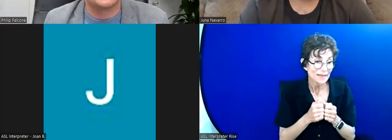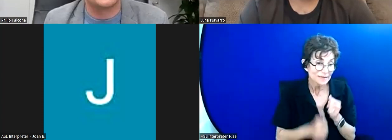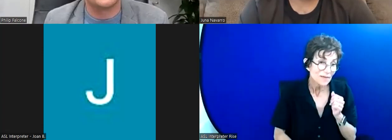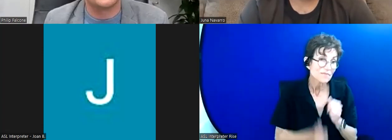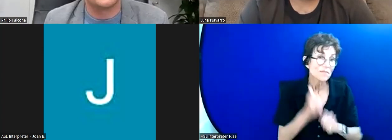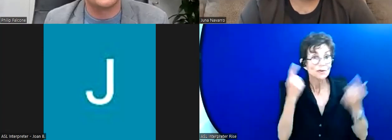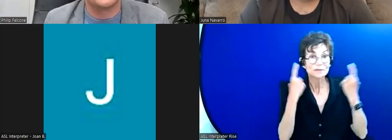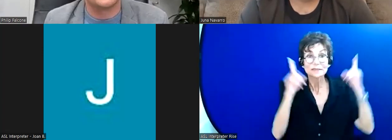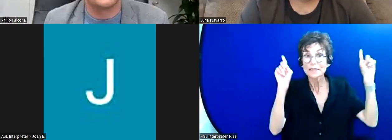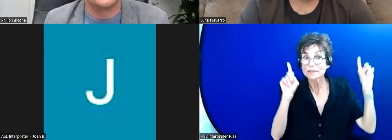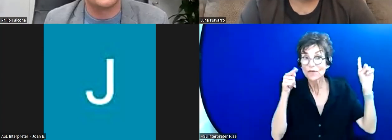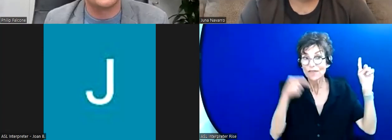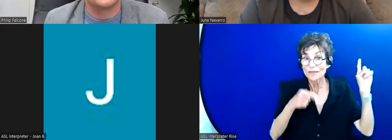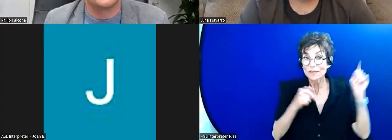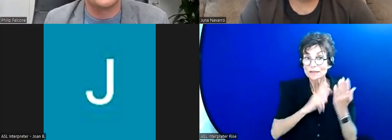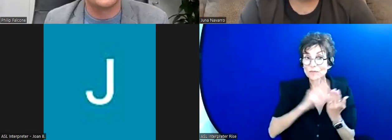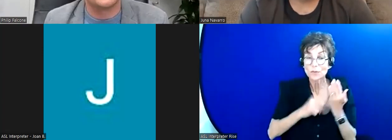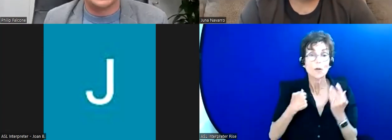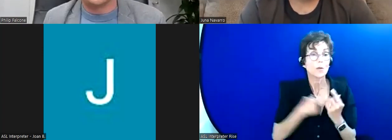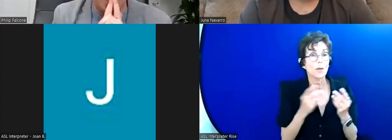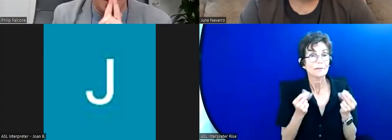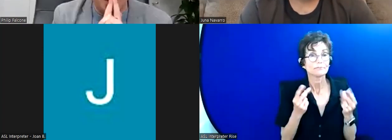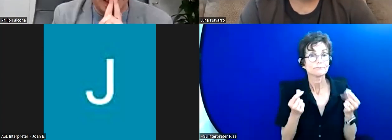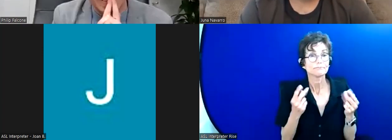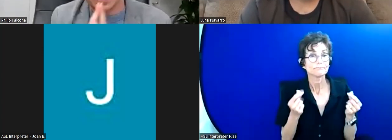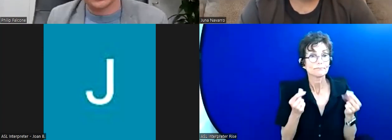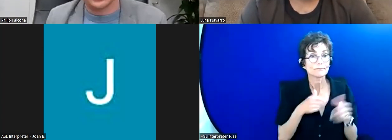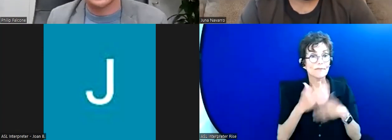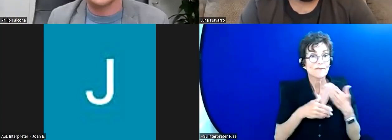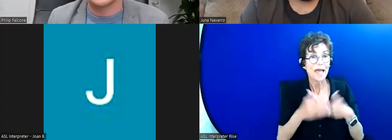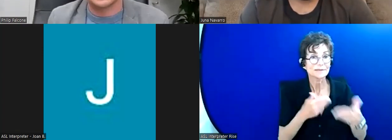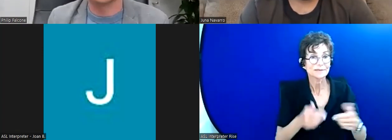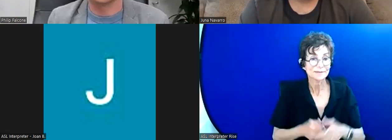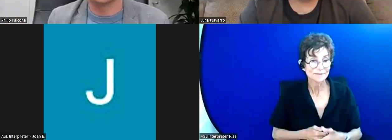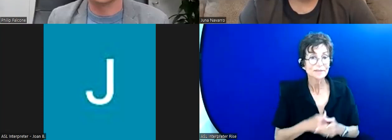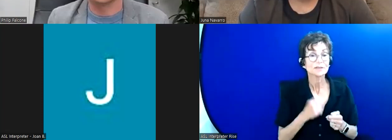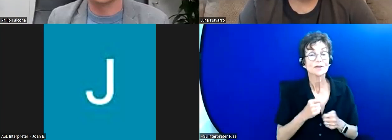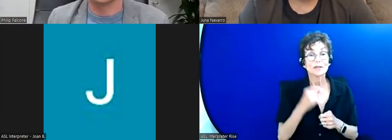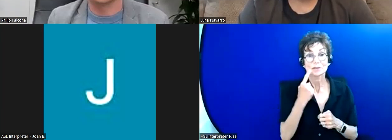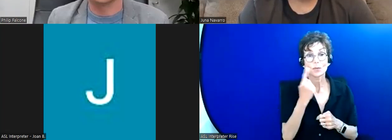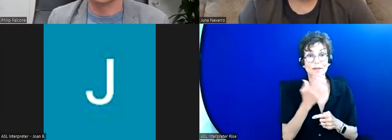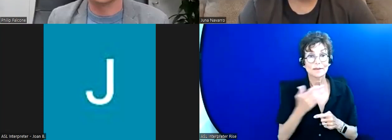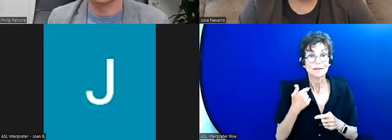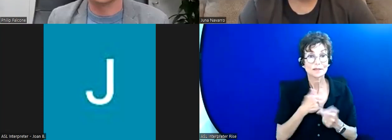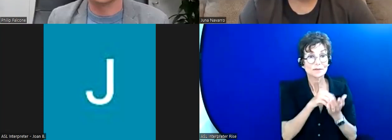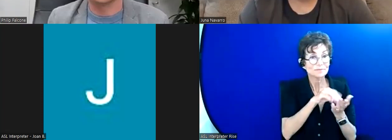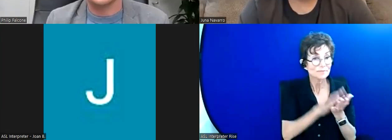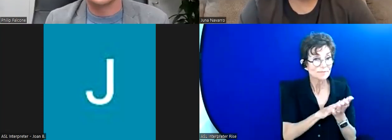fast. And that was the thing one of the tips I had, it was actually number one on my list that I had written down, is that, you know,